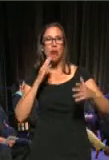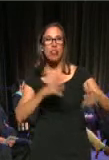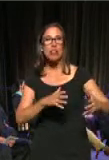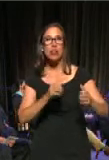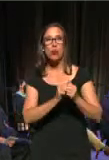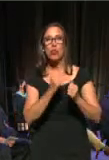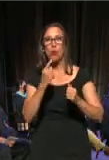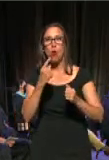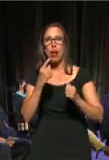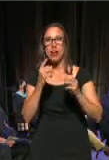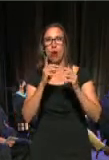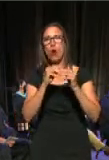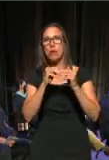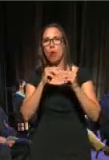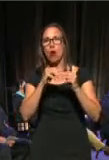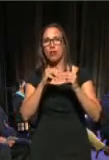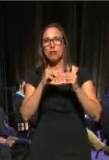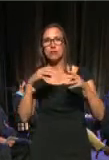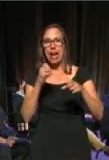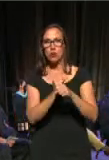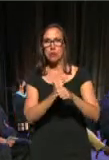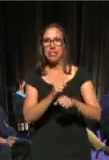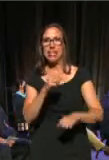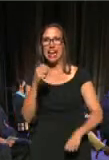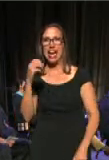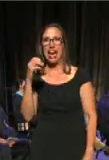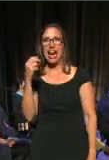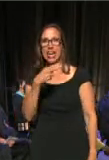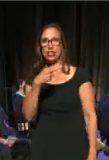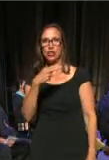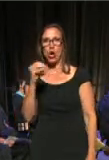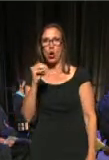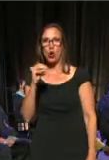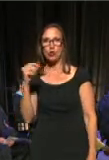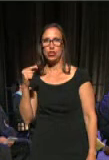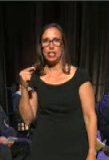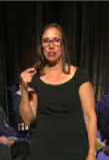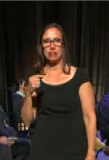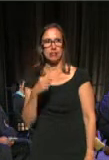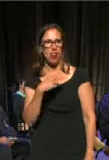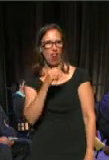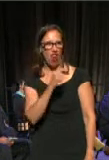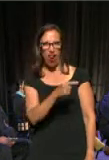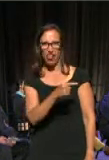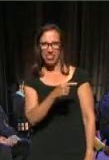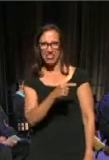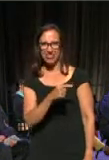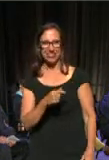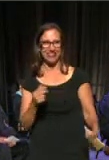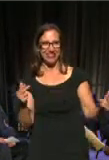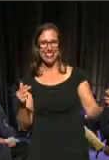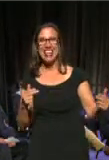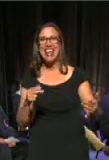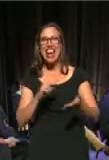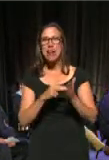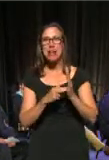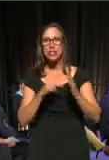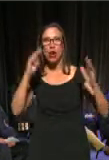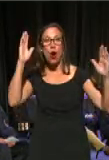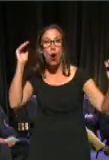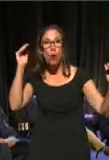last acronym, H-O-G, HOG. It stands for